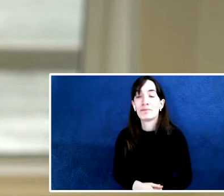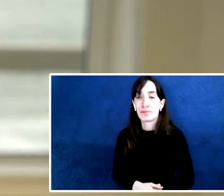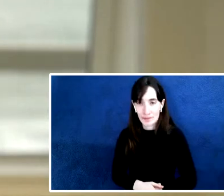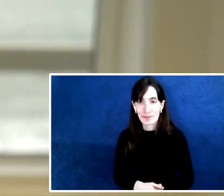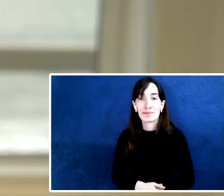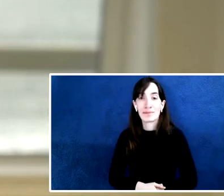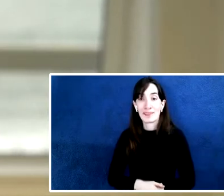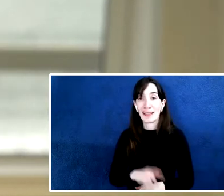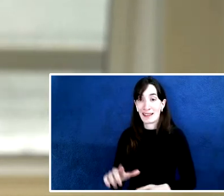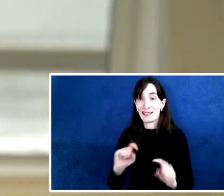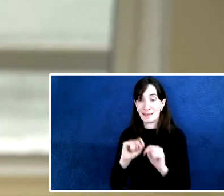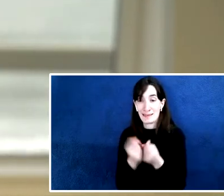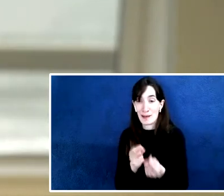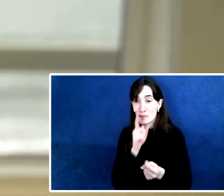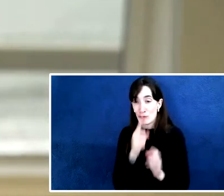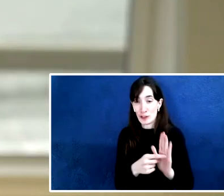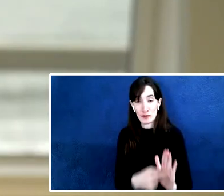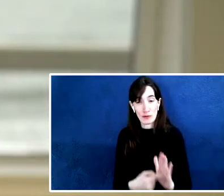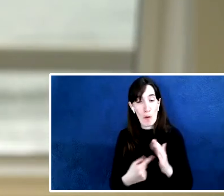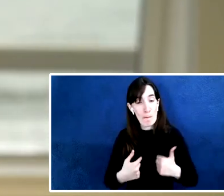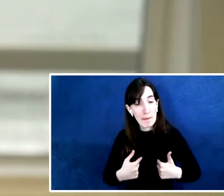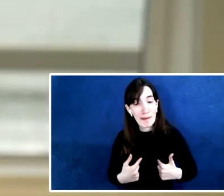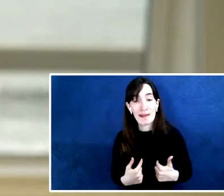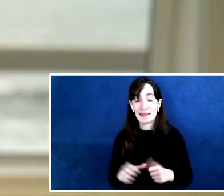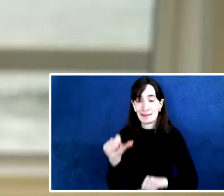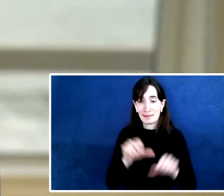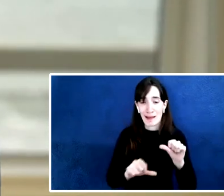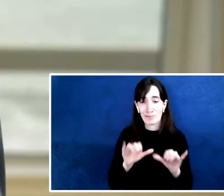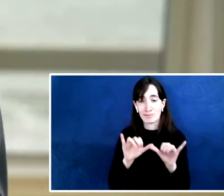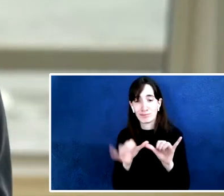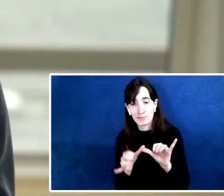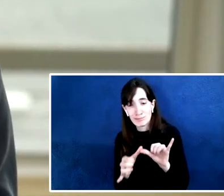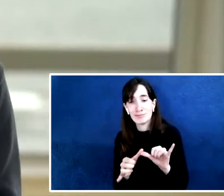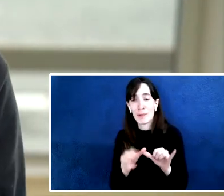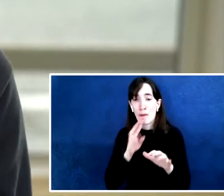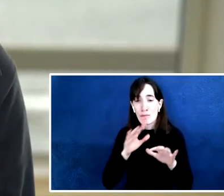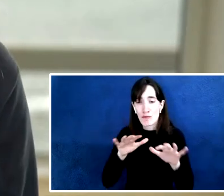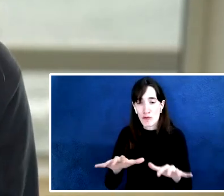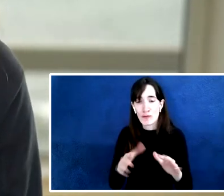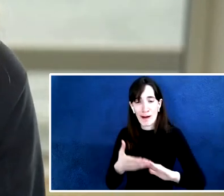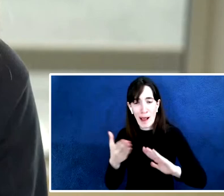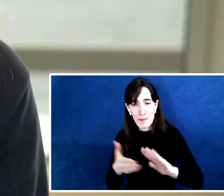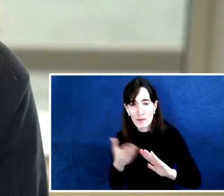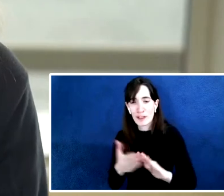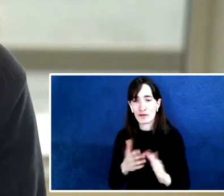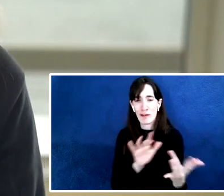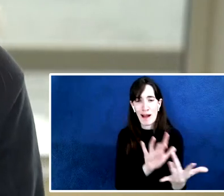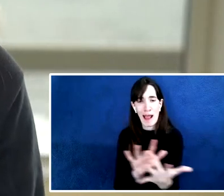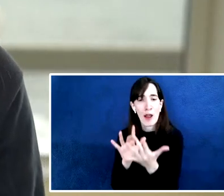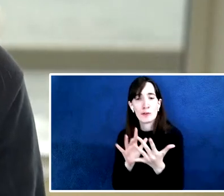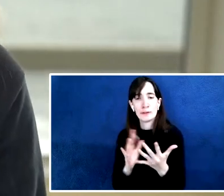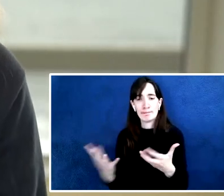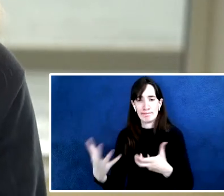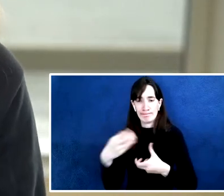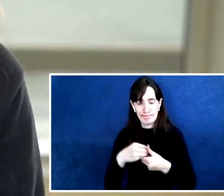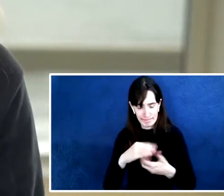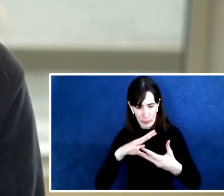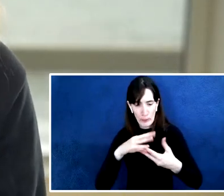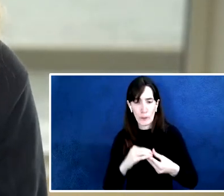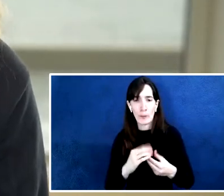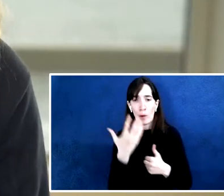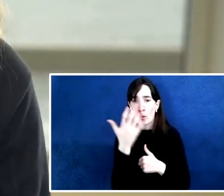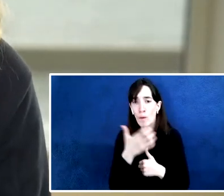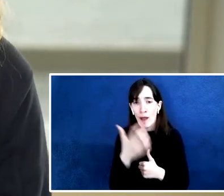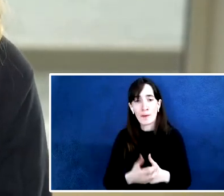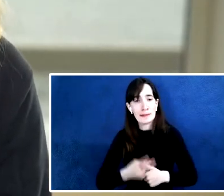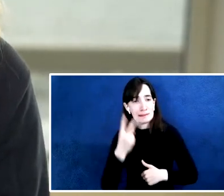how science, engineering, marine operations, and outreach come together to allow us to see this close by yet far